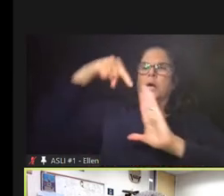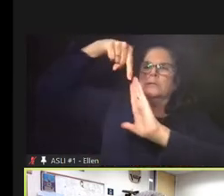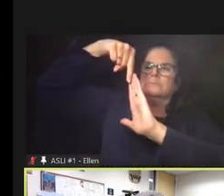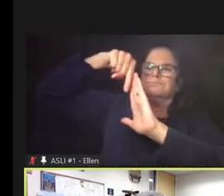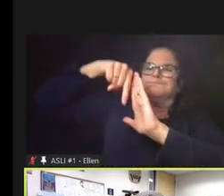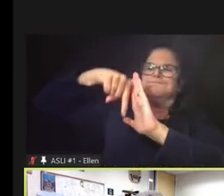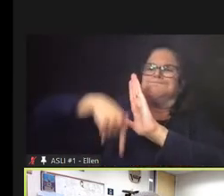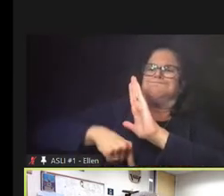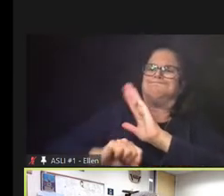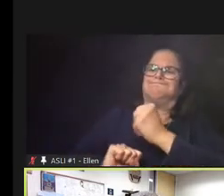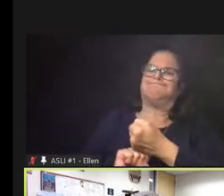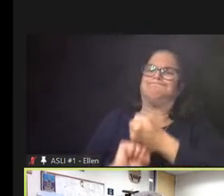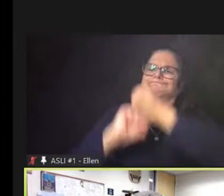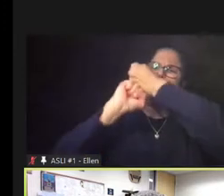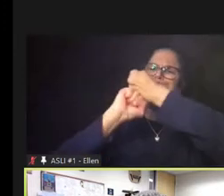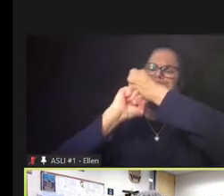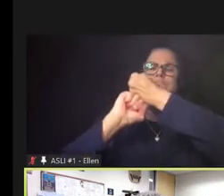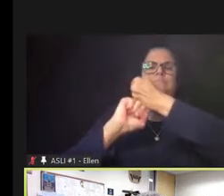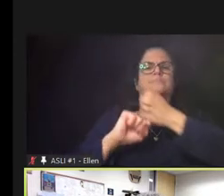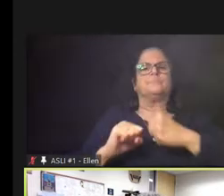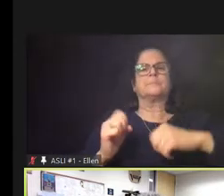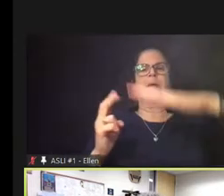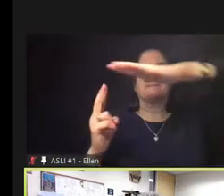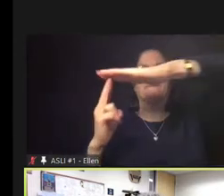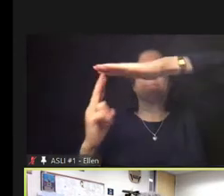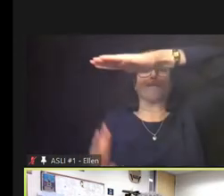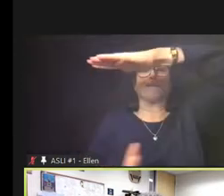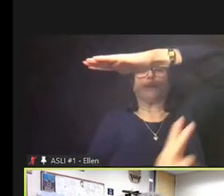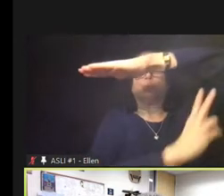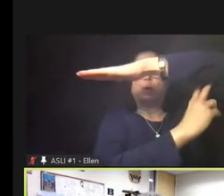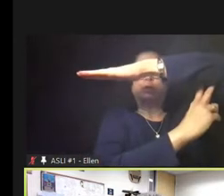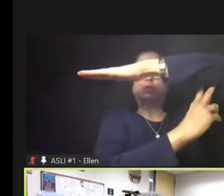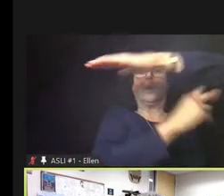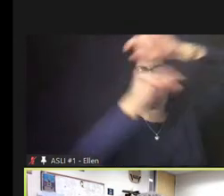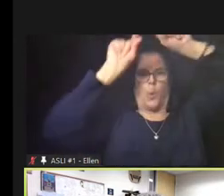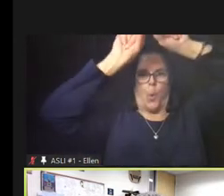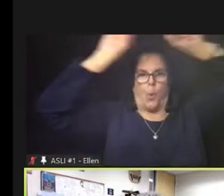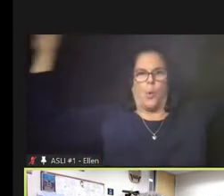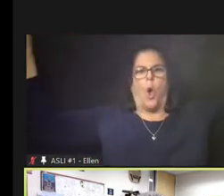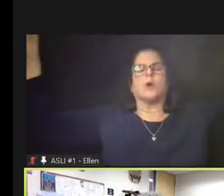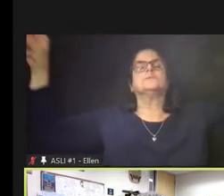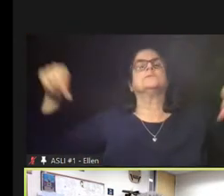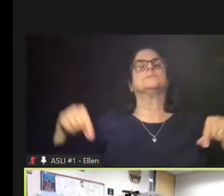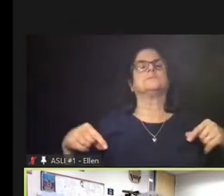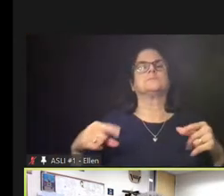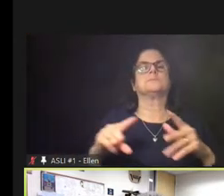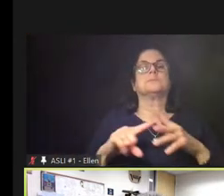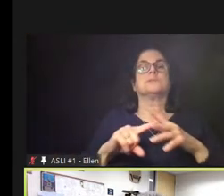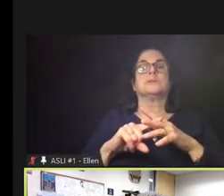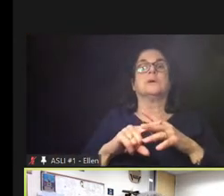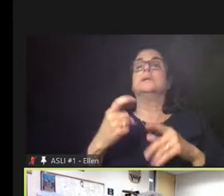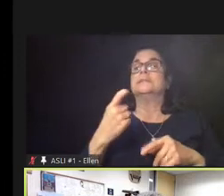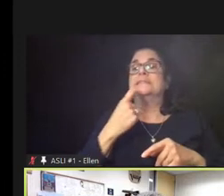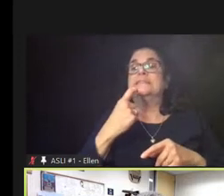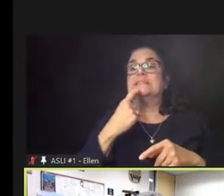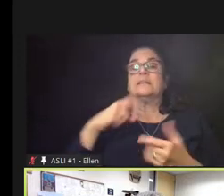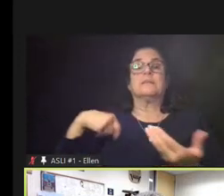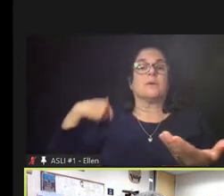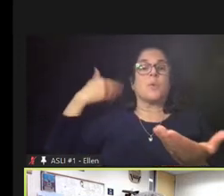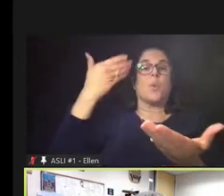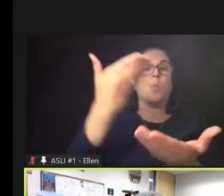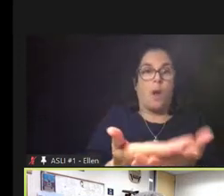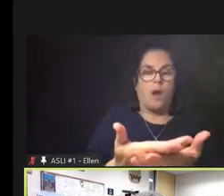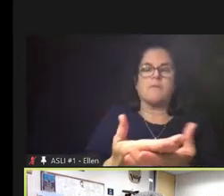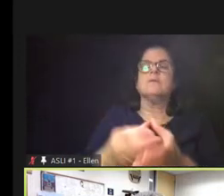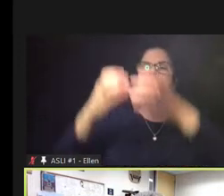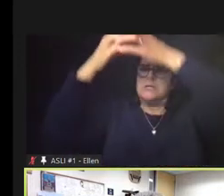stability for the structure, that big bridge that goes across. Next slide. And they're already starting to receive the steel on site. So as they set those caissons,